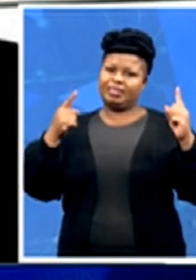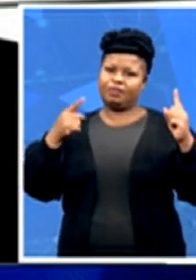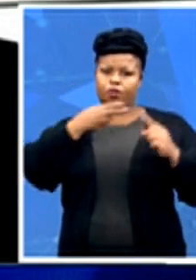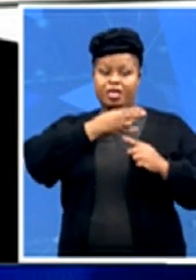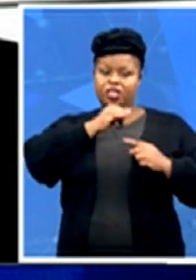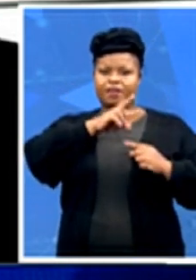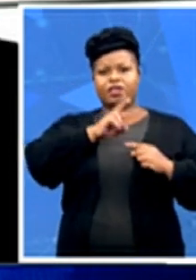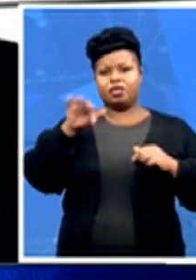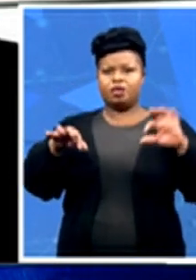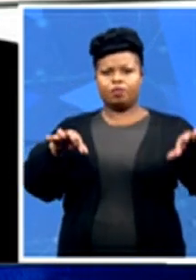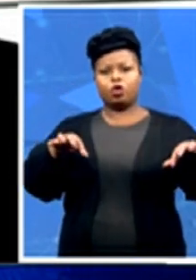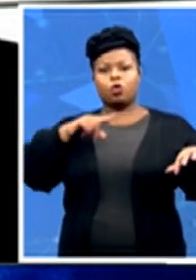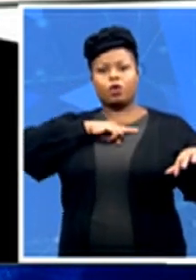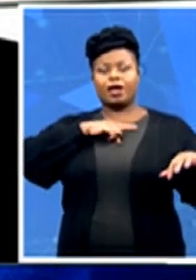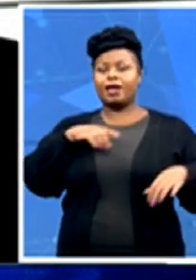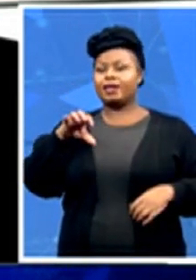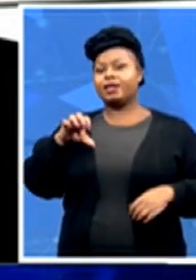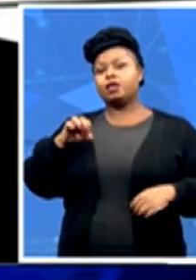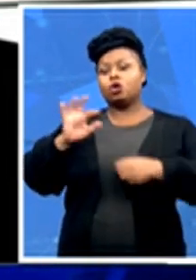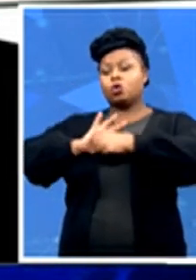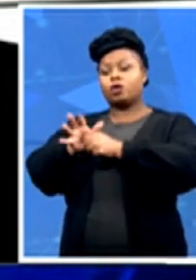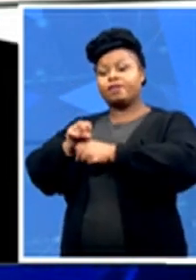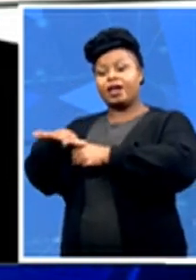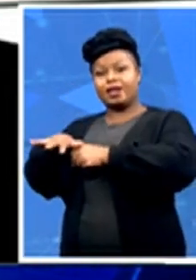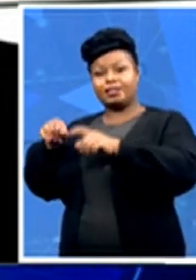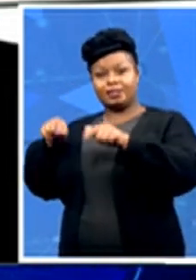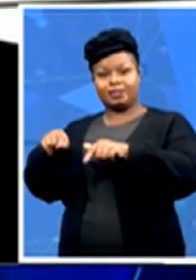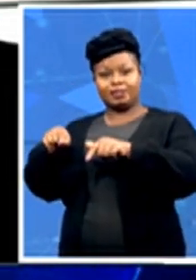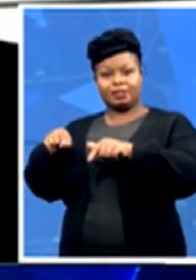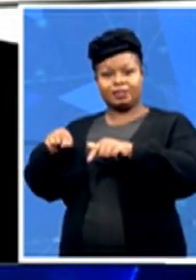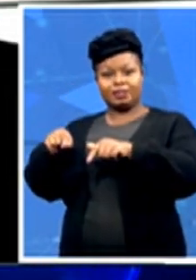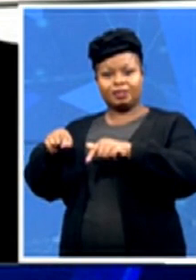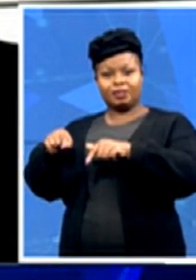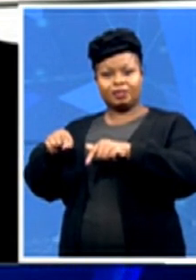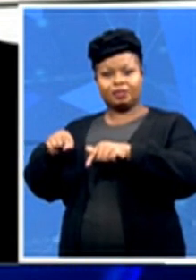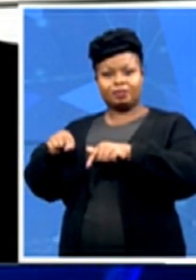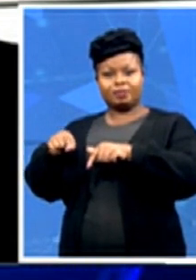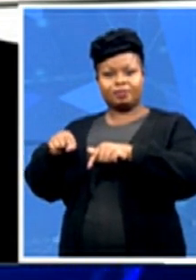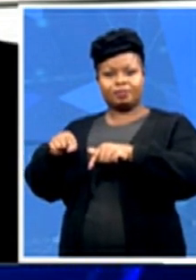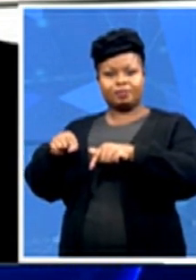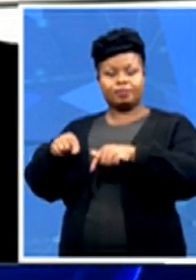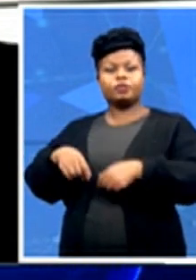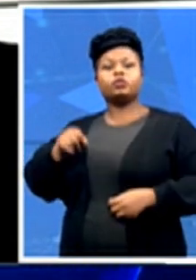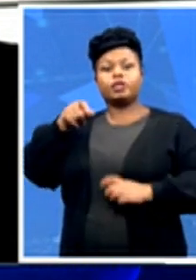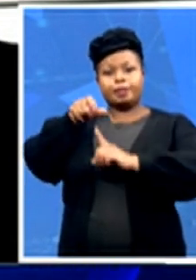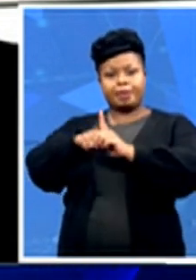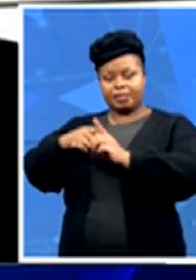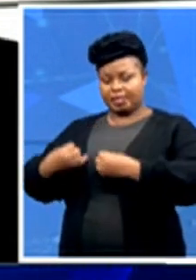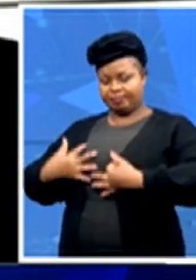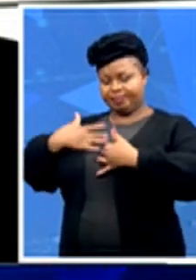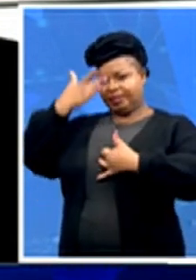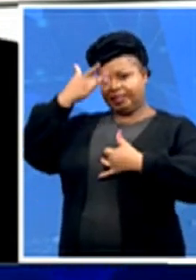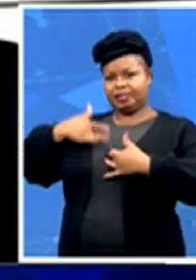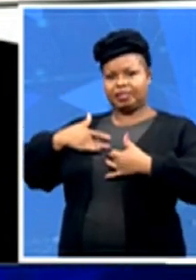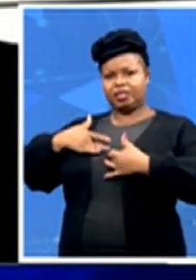or COVID-19, the disease, a human being, when infected with the virus, most of us will